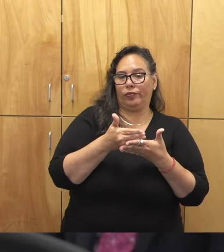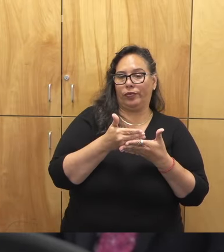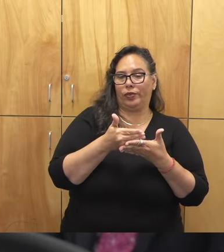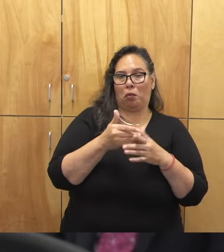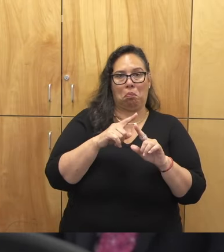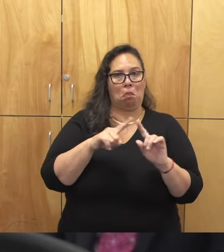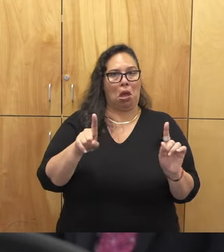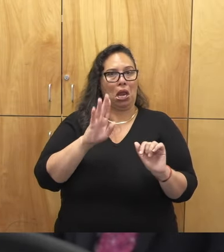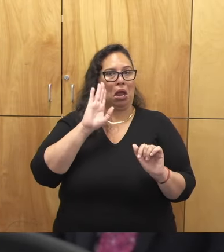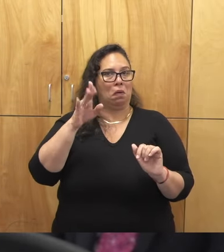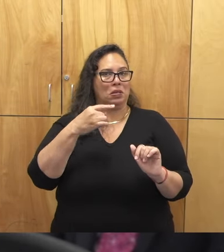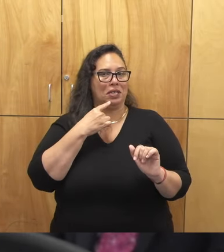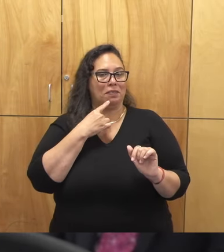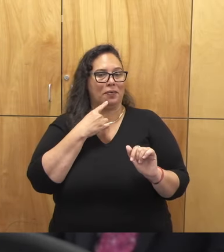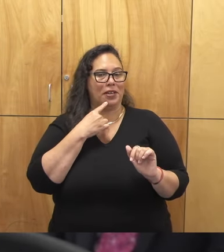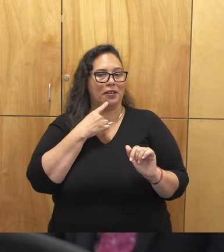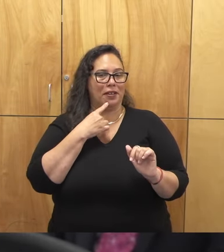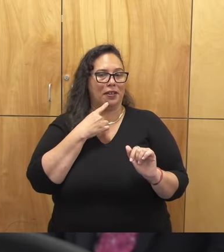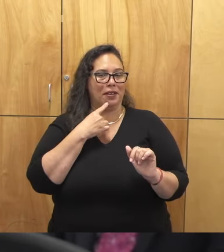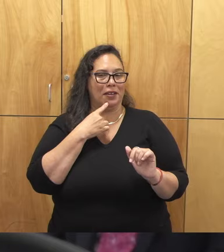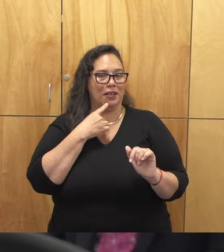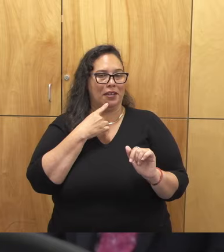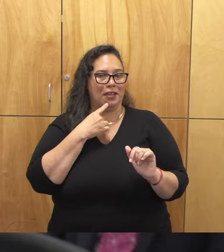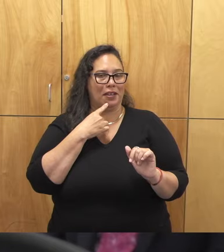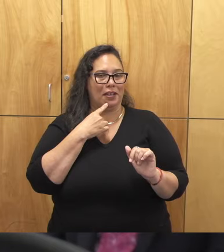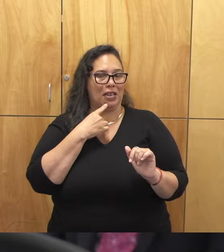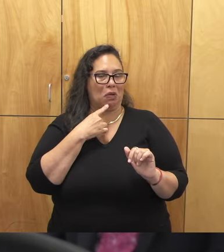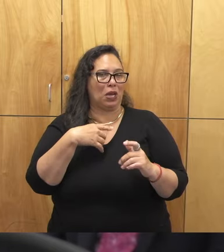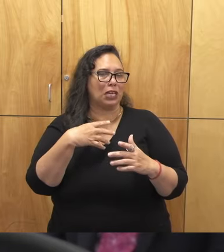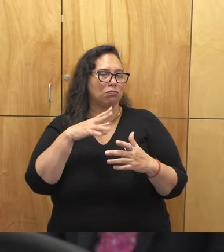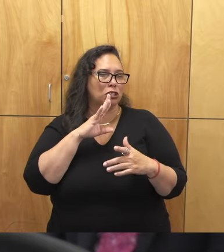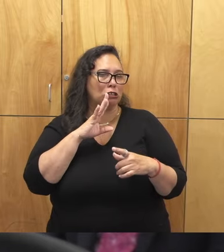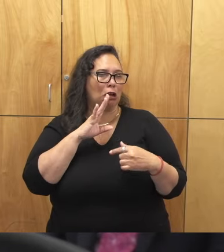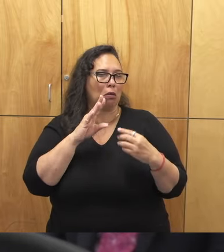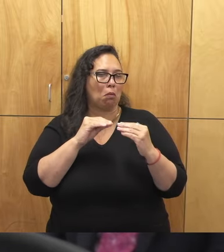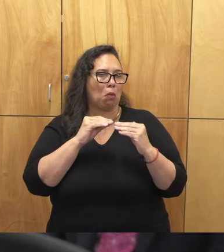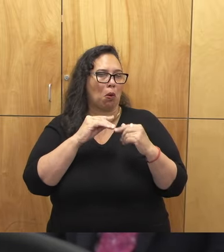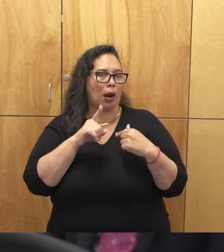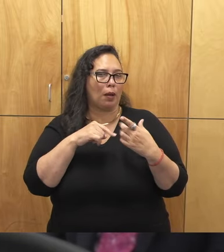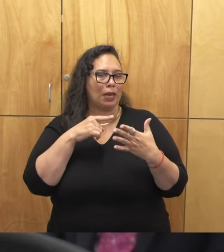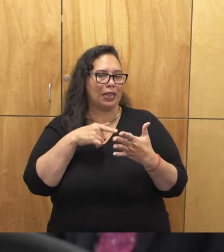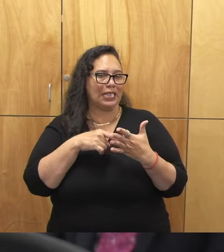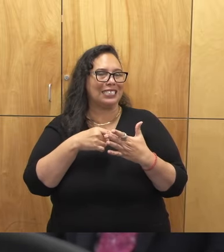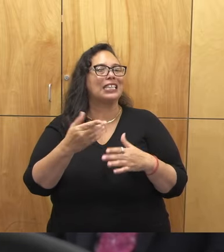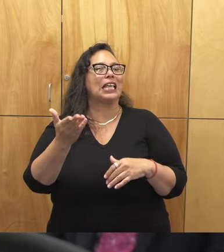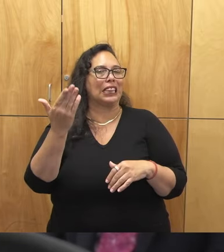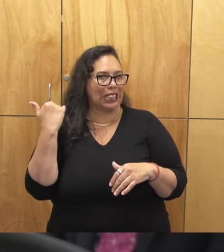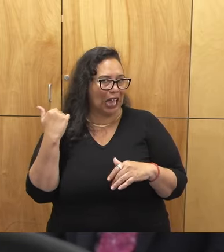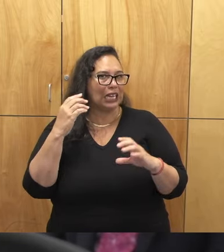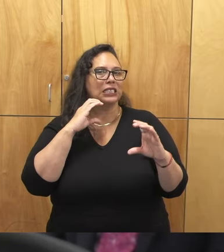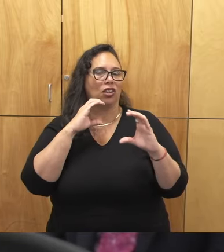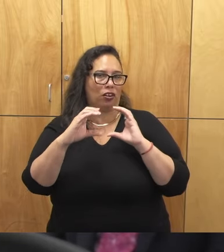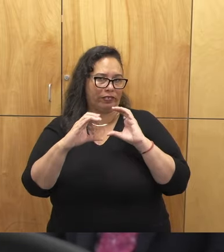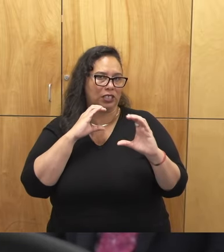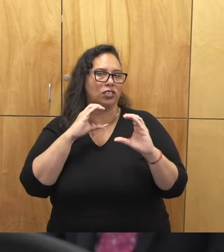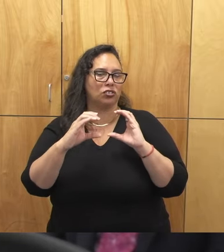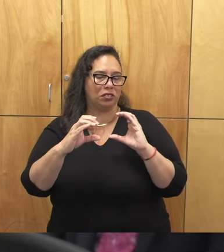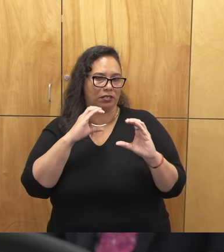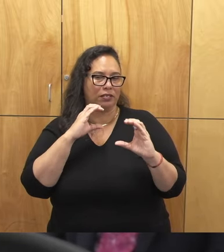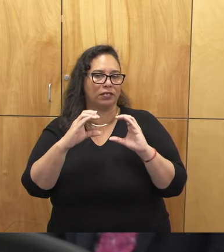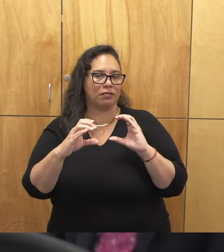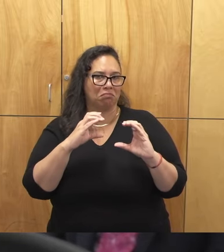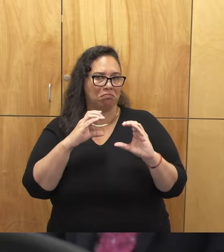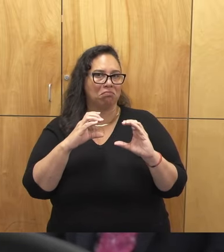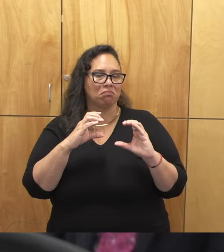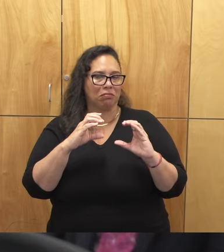but I would say that, and I think I talked a little bit more about this in our last conversation, which